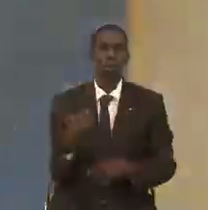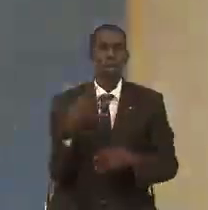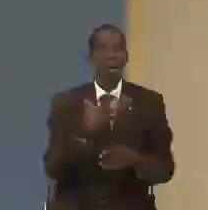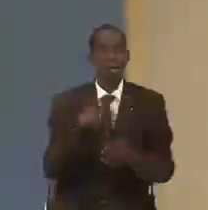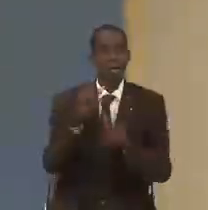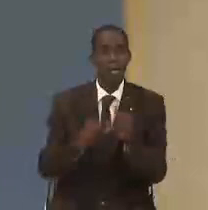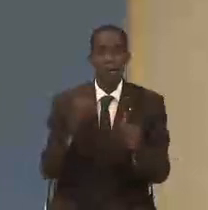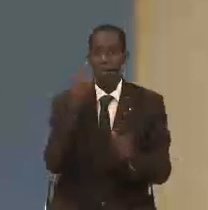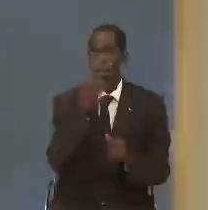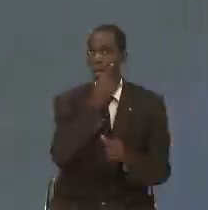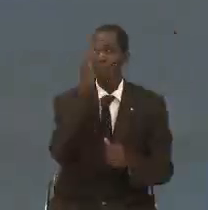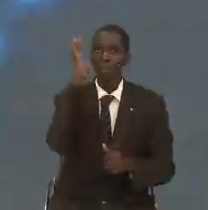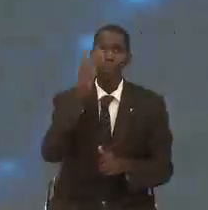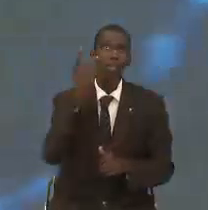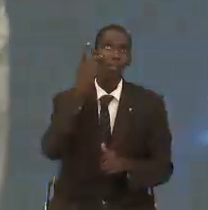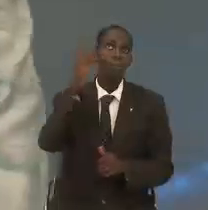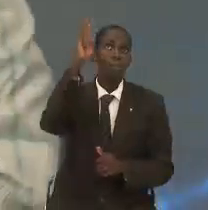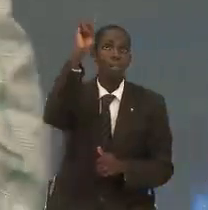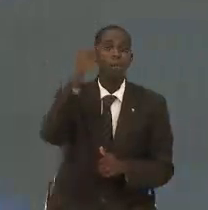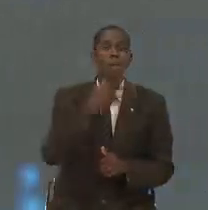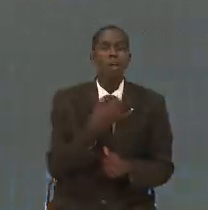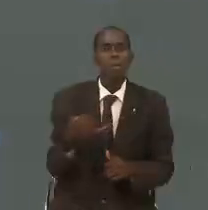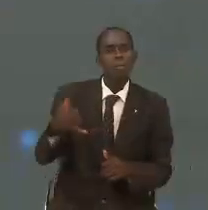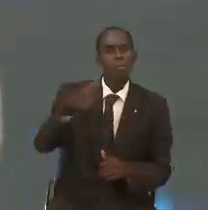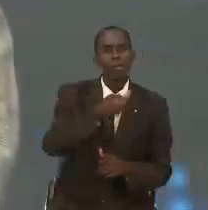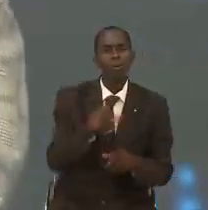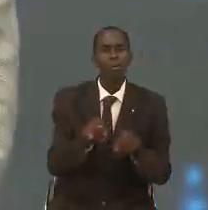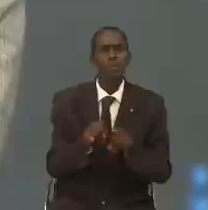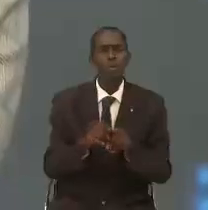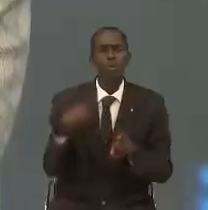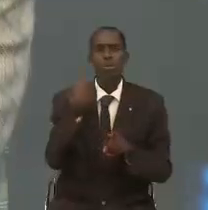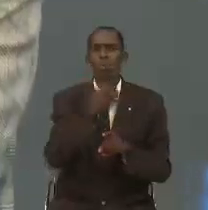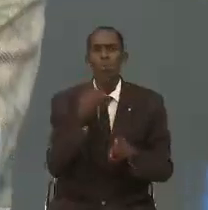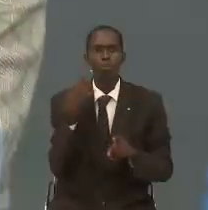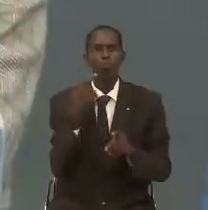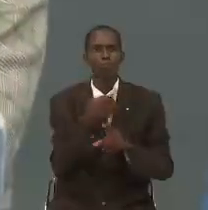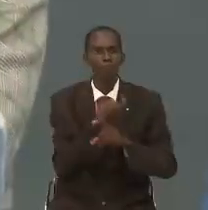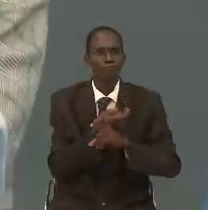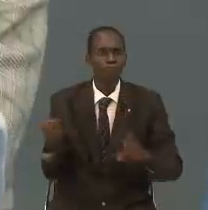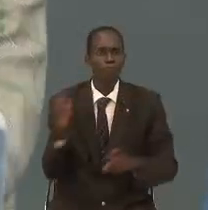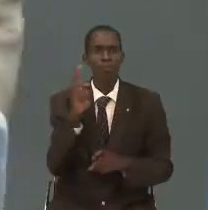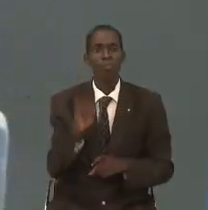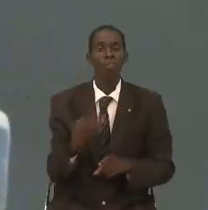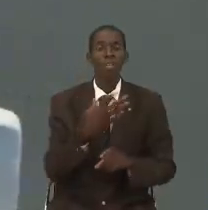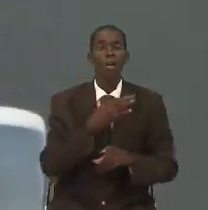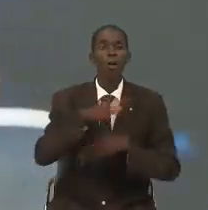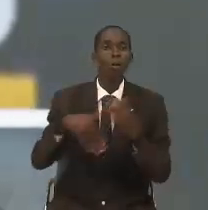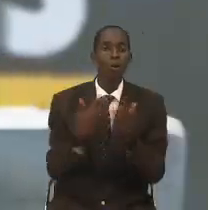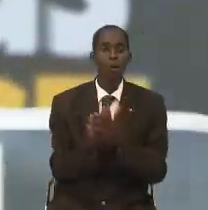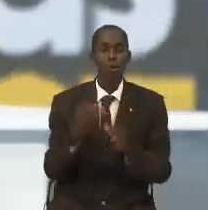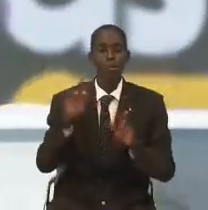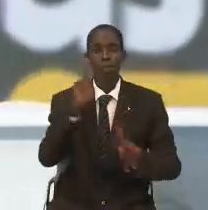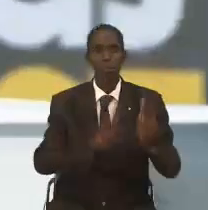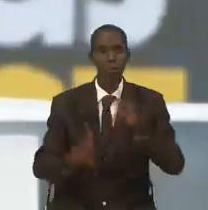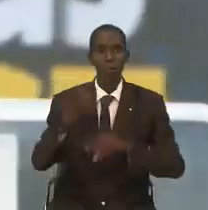see him. And they also which pierced him, and all kindreds of the earth shall